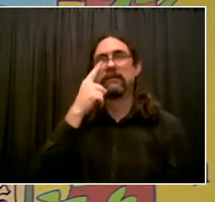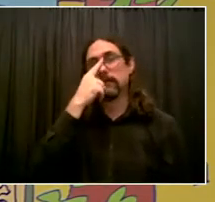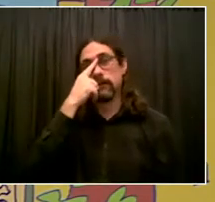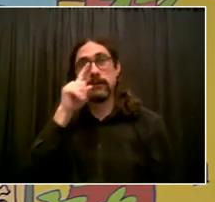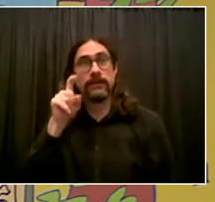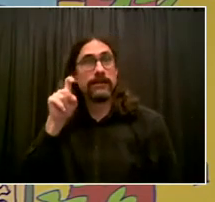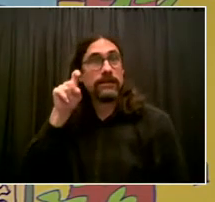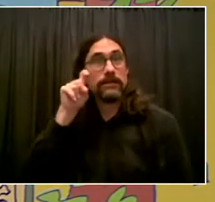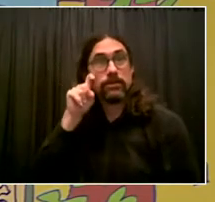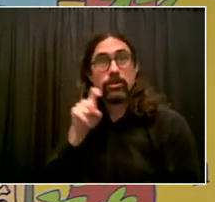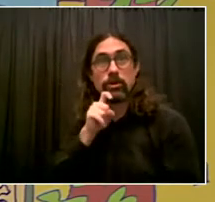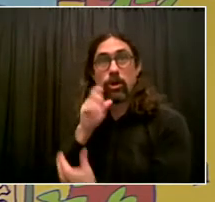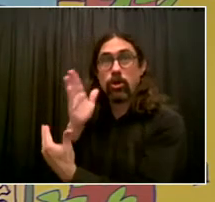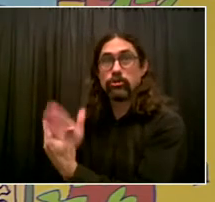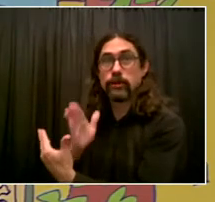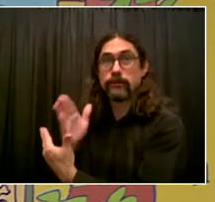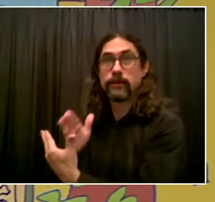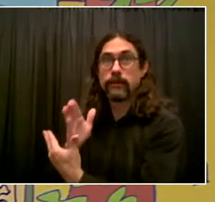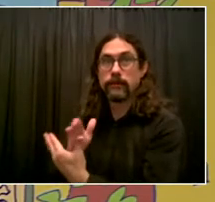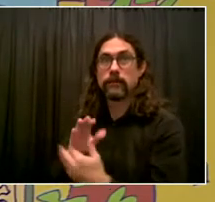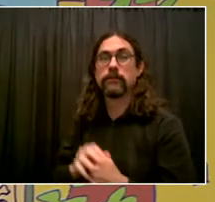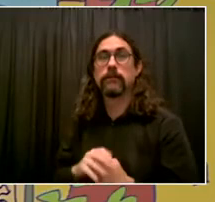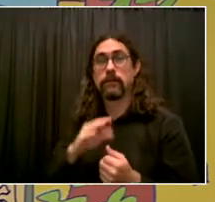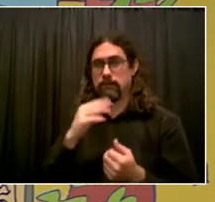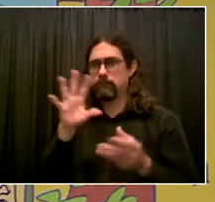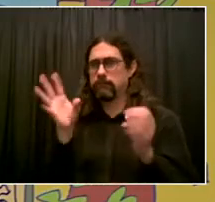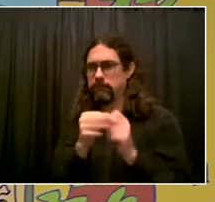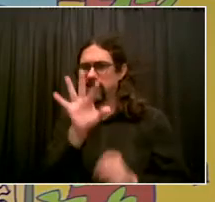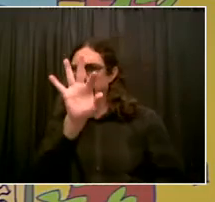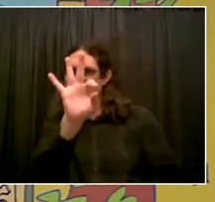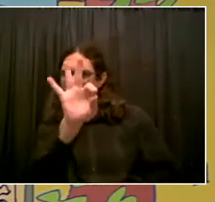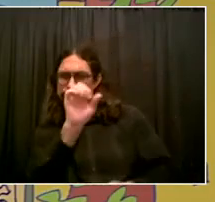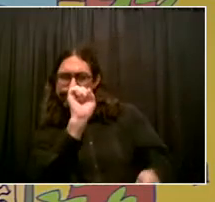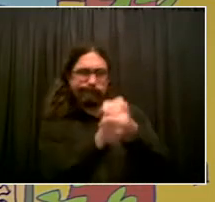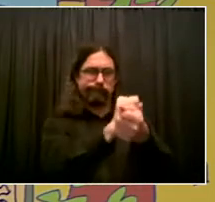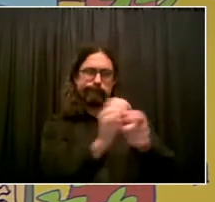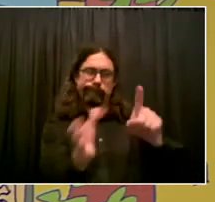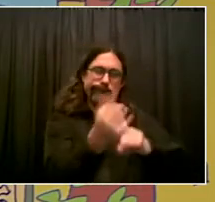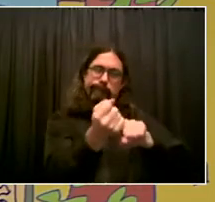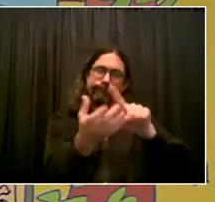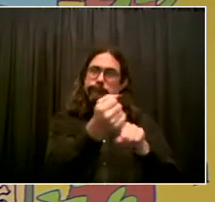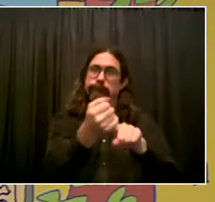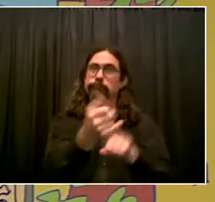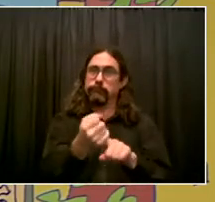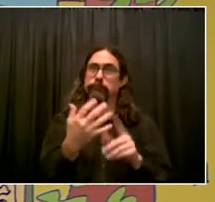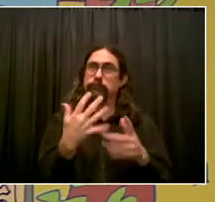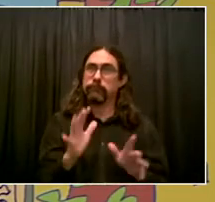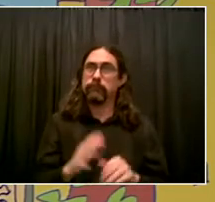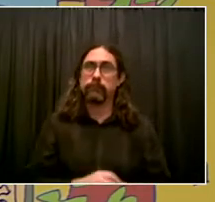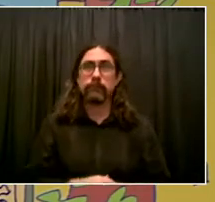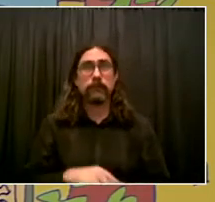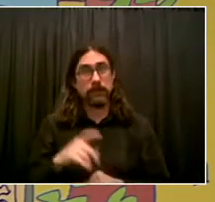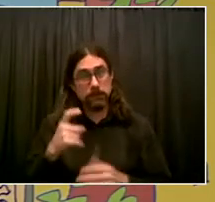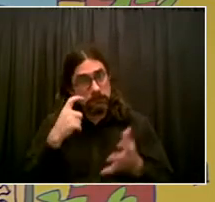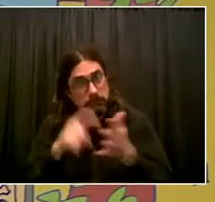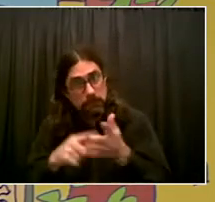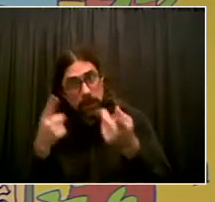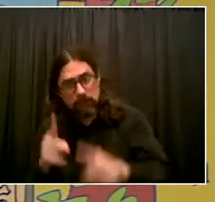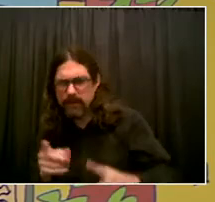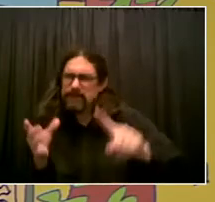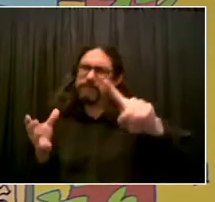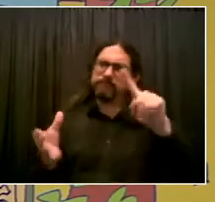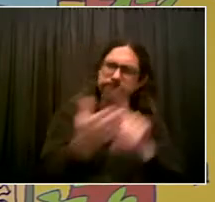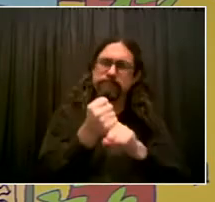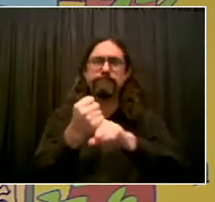absolutely unacceptable, and where it's found, there will be consequences, period. So we're showing that.